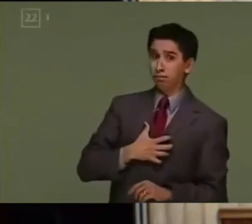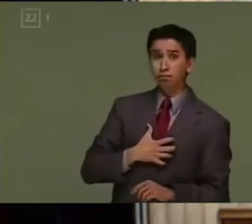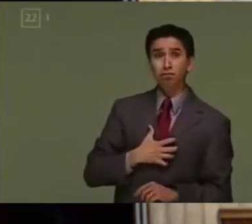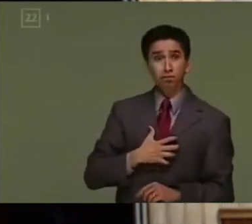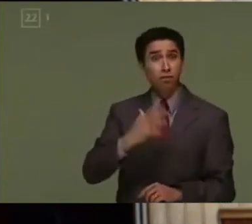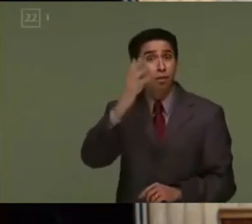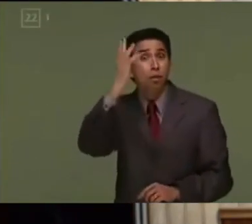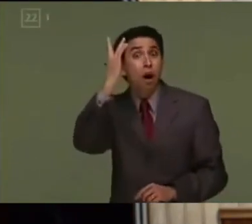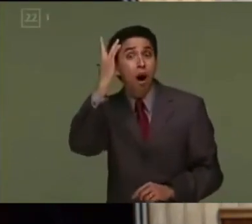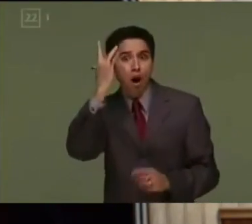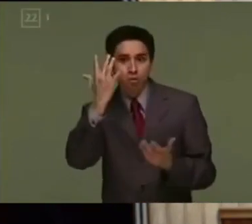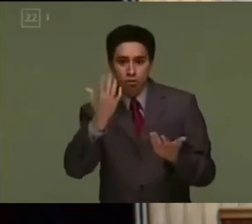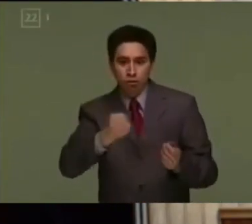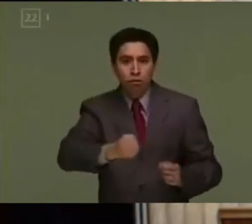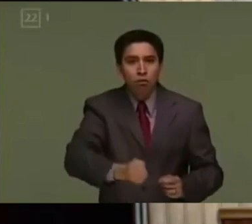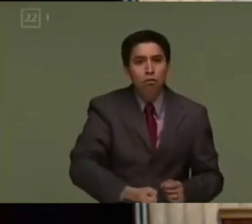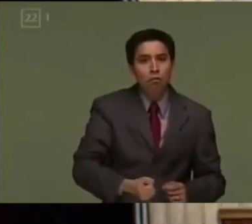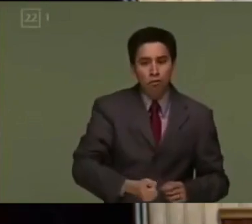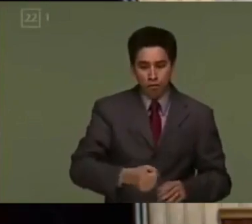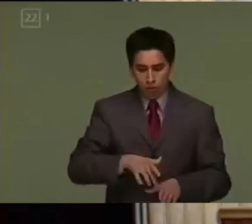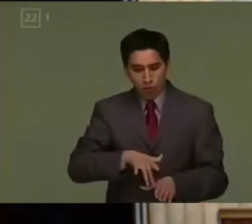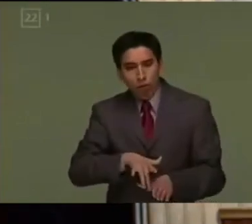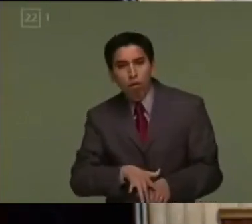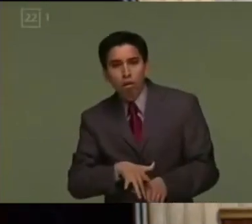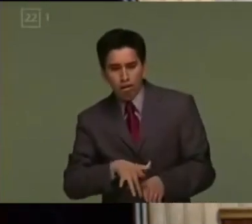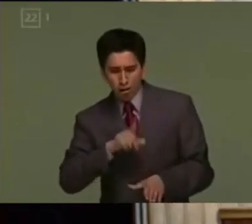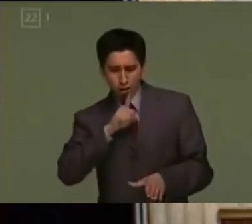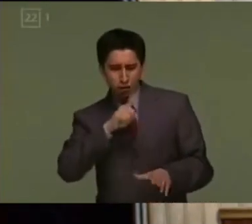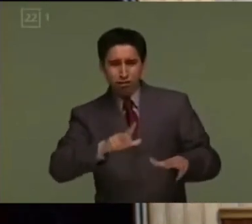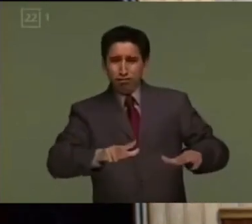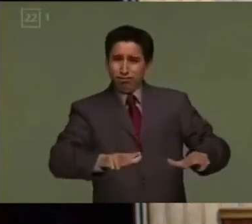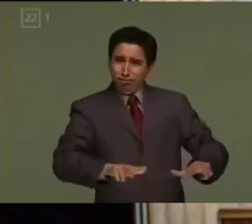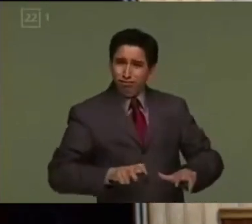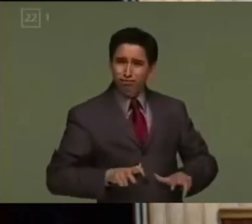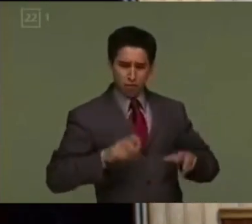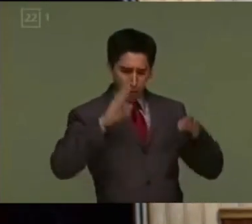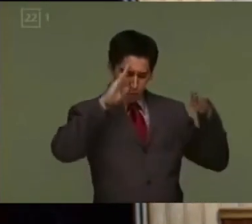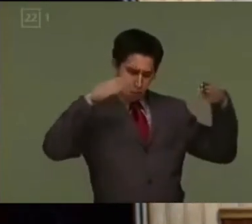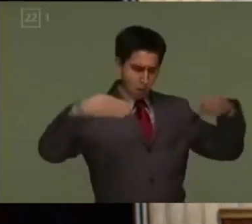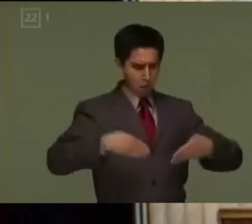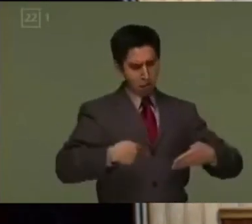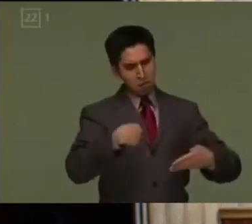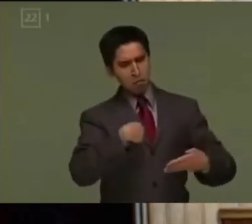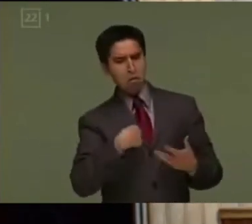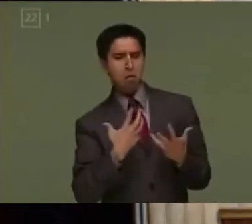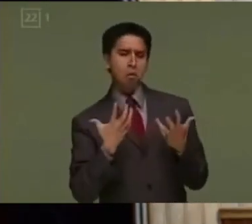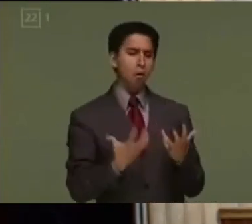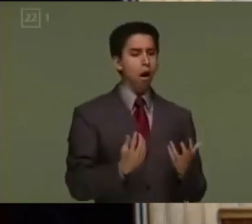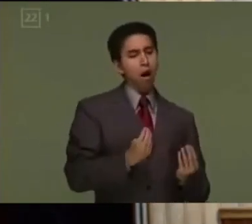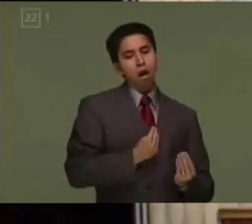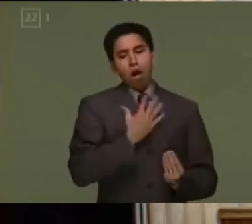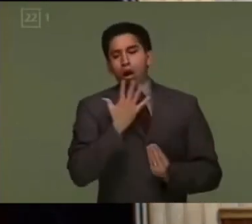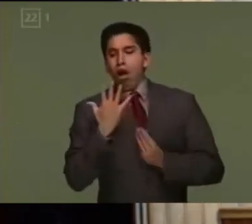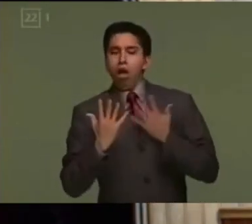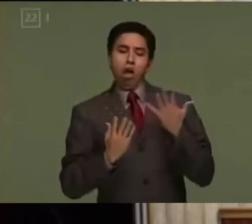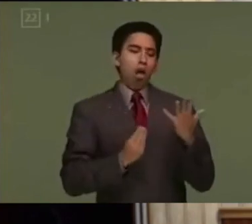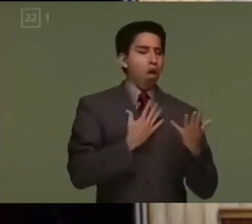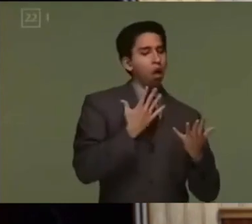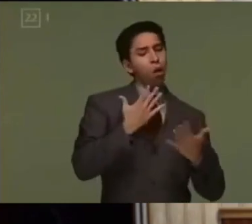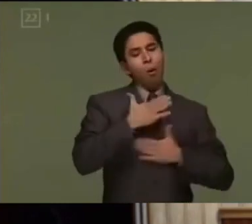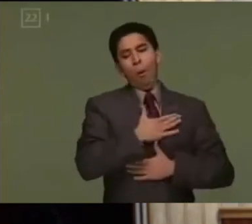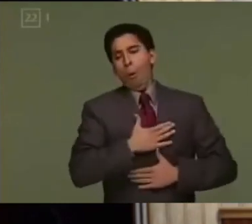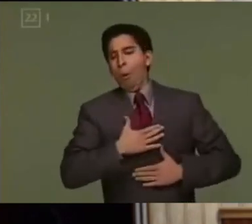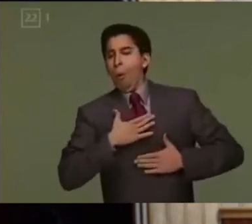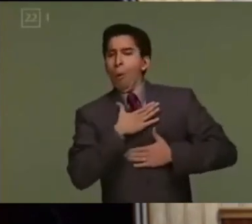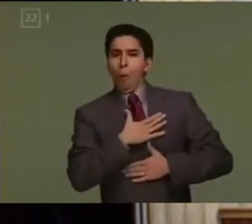intelligence. See, this is how stupid this moron is. You're a liar. And then you idiots, apostates, wonder why I call you names. Are